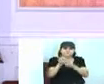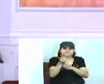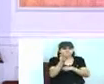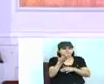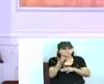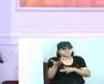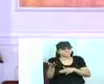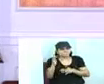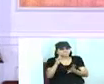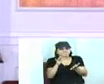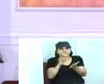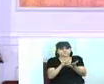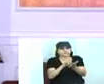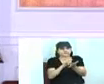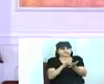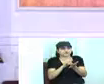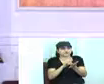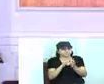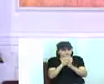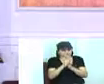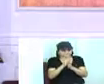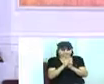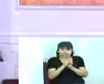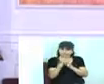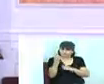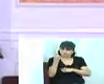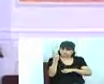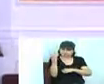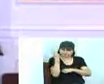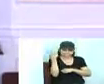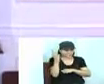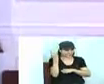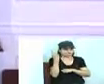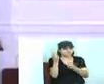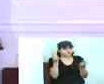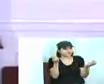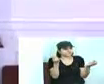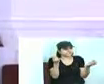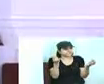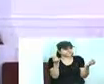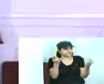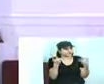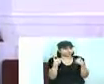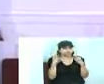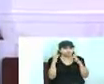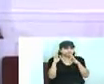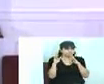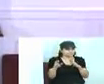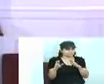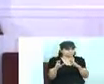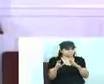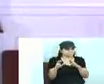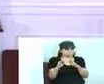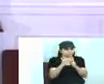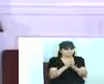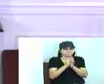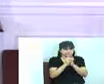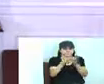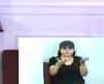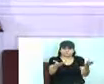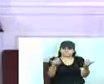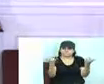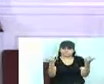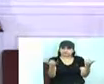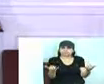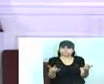in the middle of worship. And so today, one of the things we're mixing up is that we're going to have a responsive benediction. So I invite you